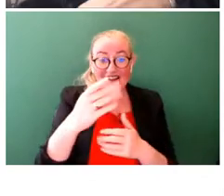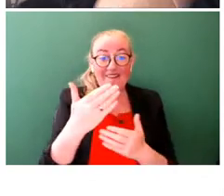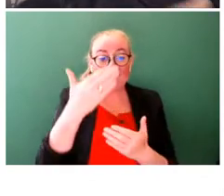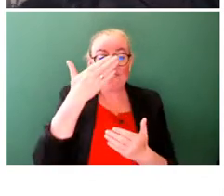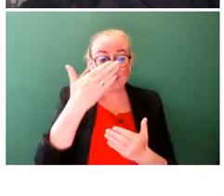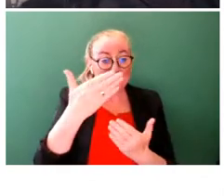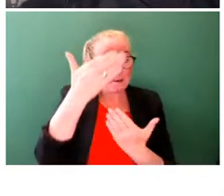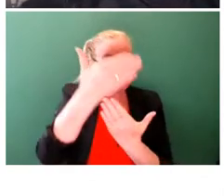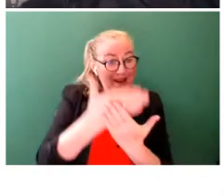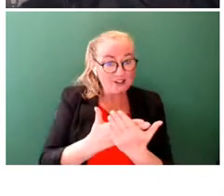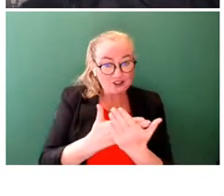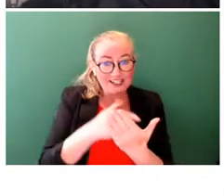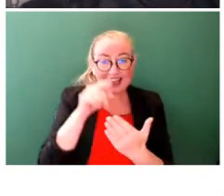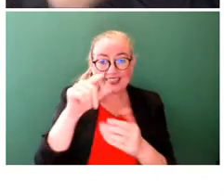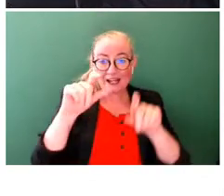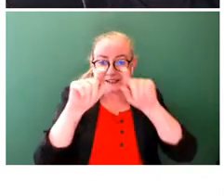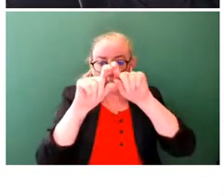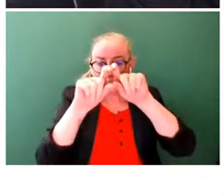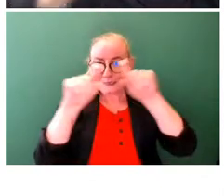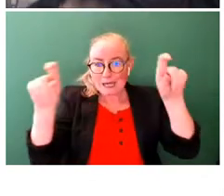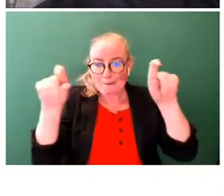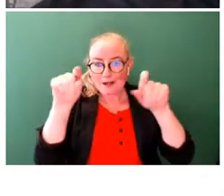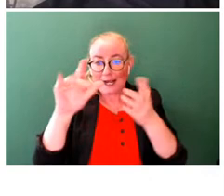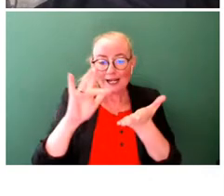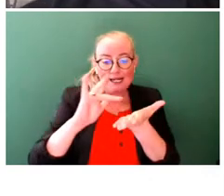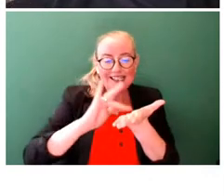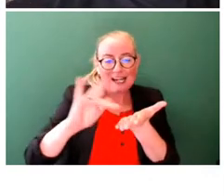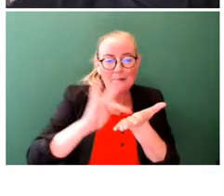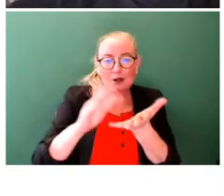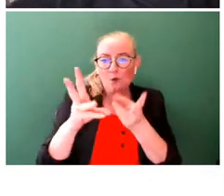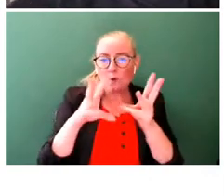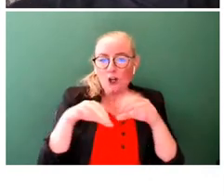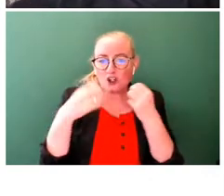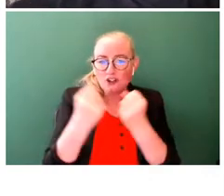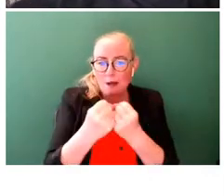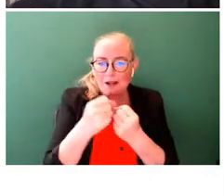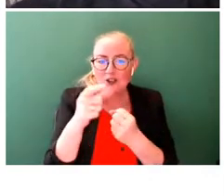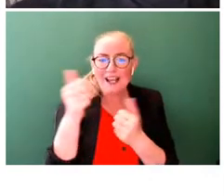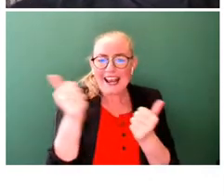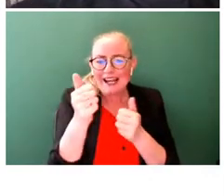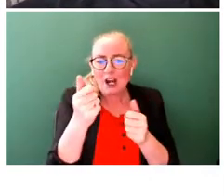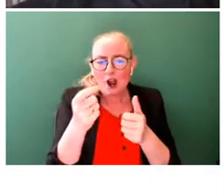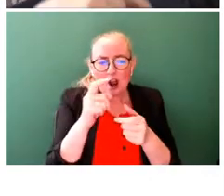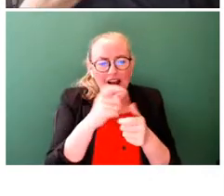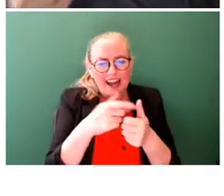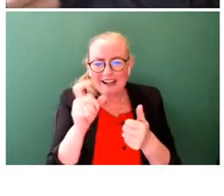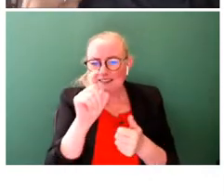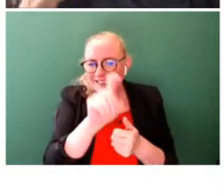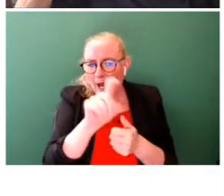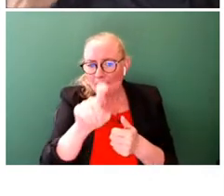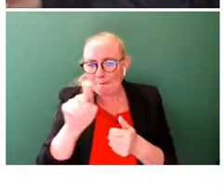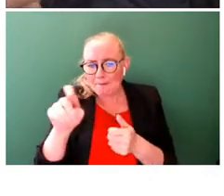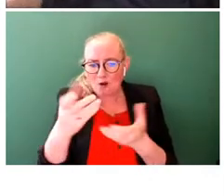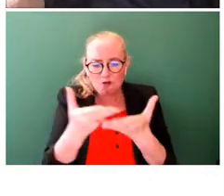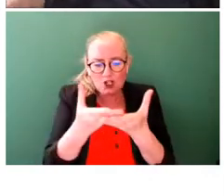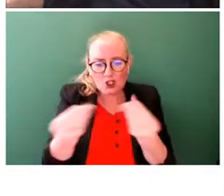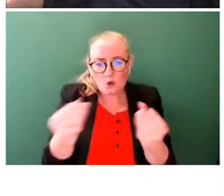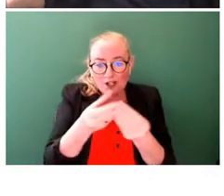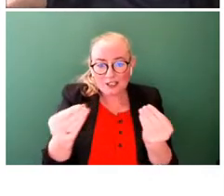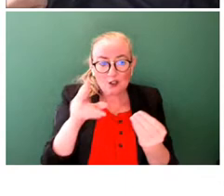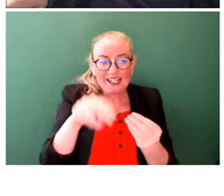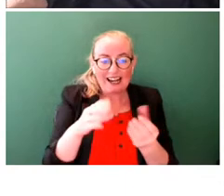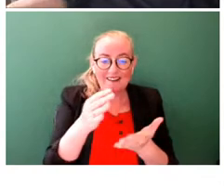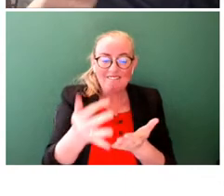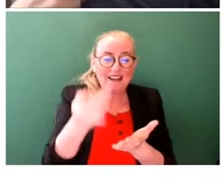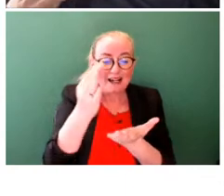top about our tablet workshops. If you go to any of the other tabs like resources, you can find the manuals